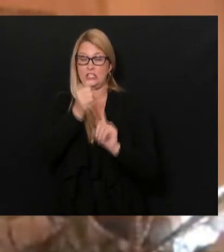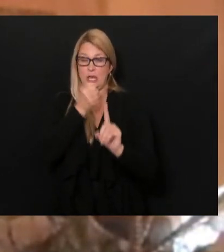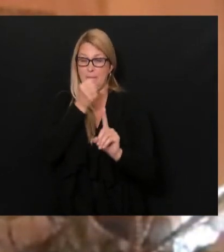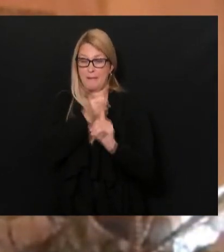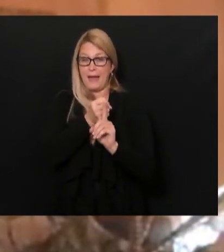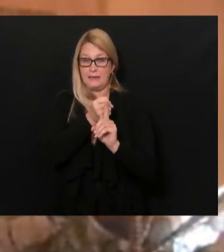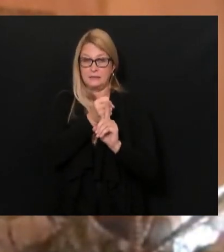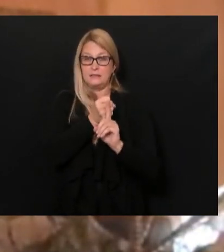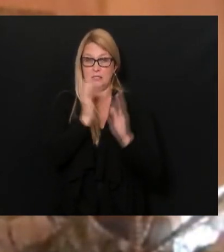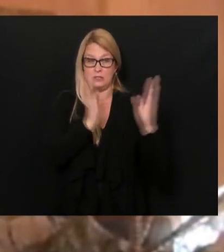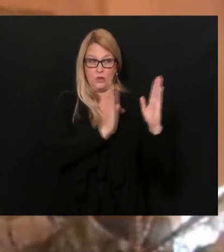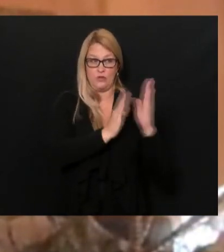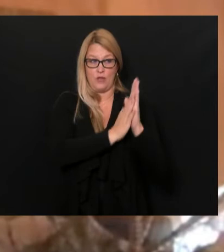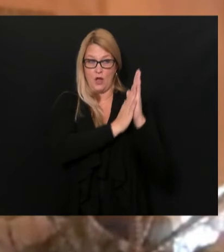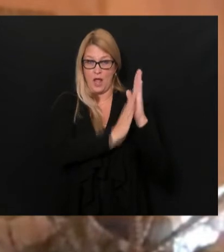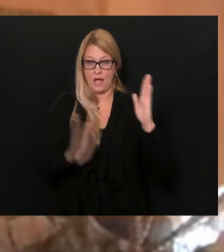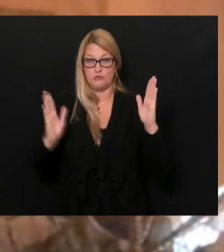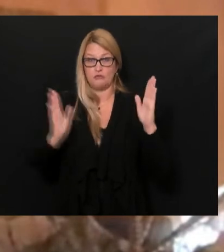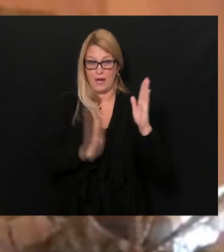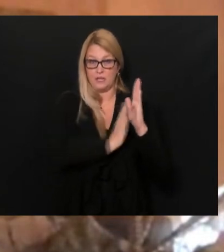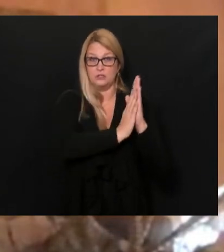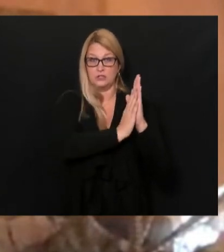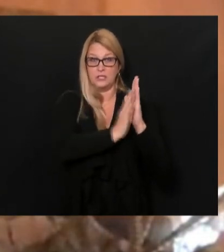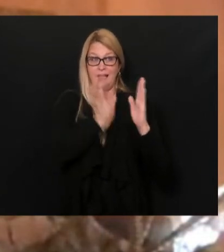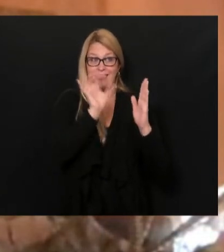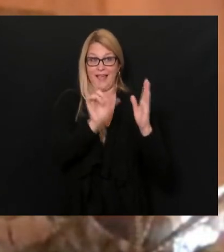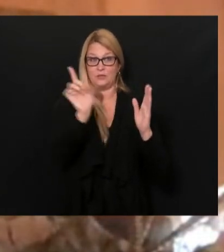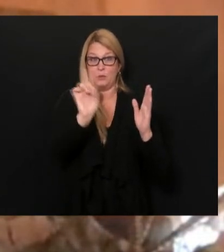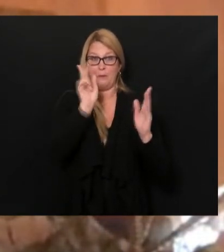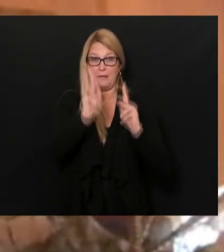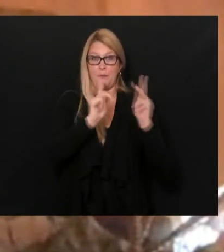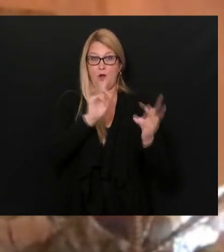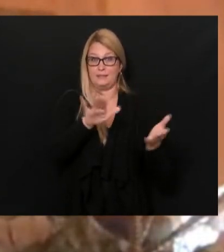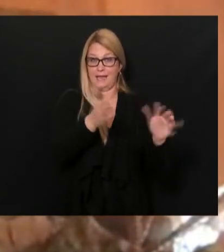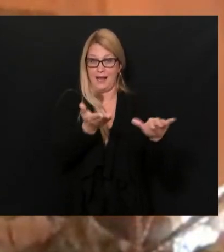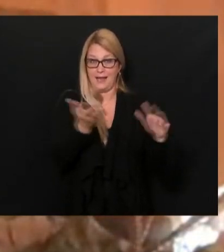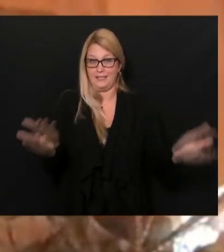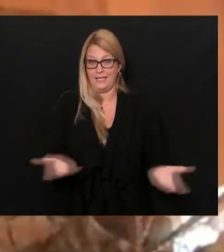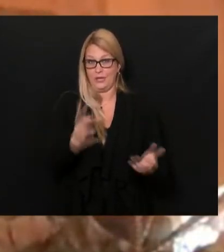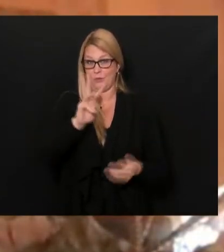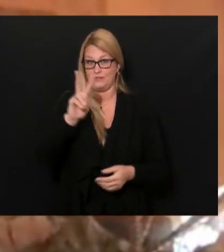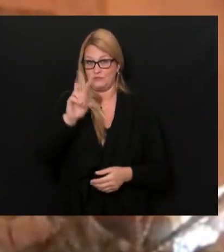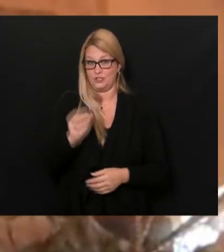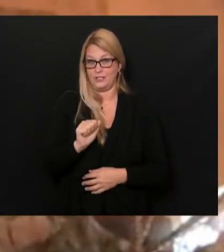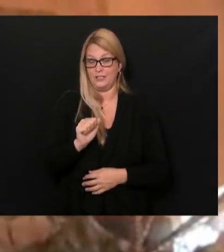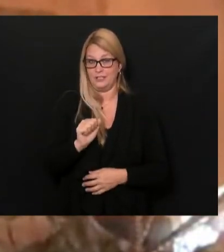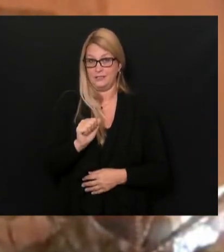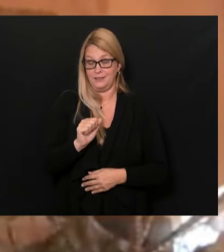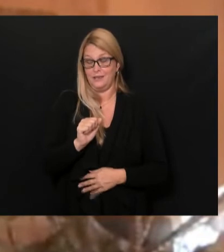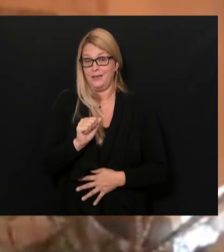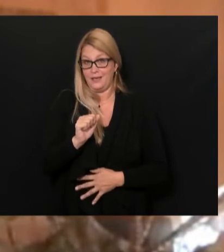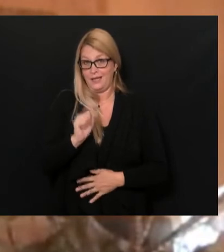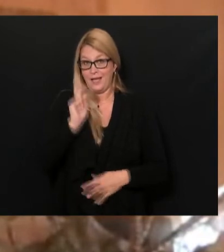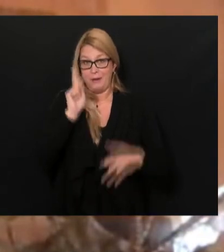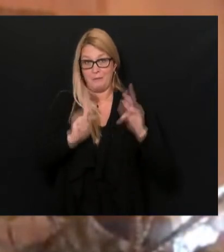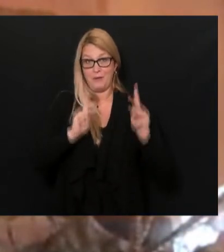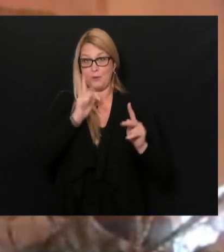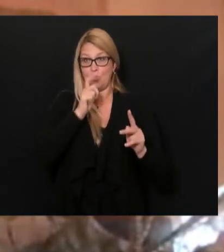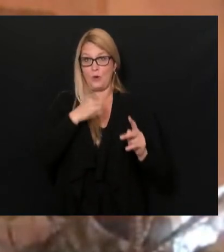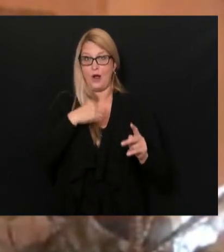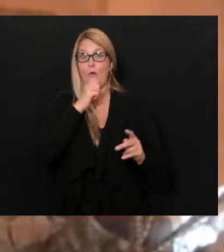because that's what people are dying of COVID in West Virginia, are people that are and have higher